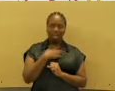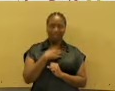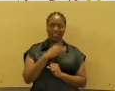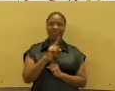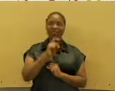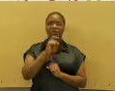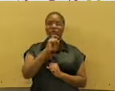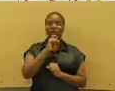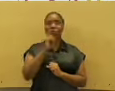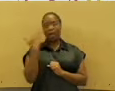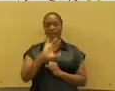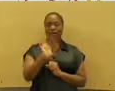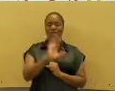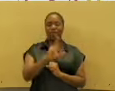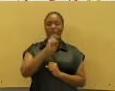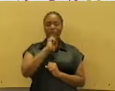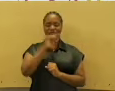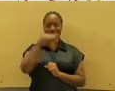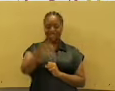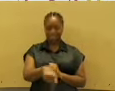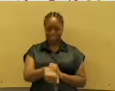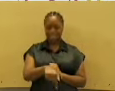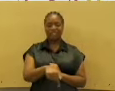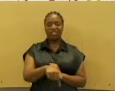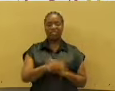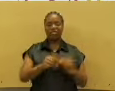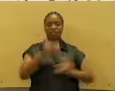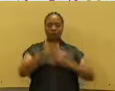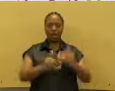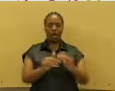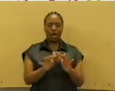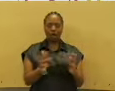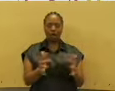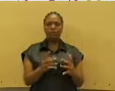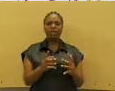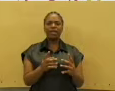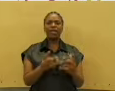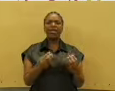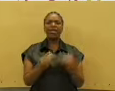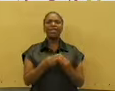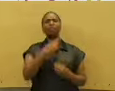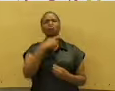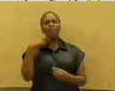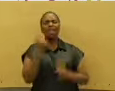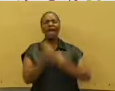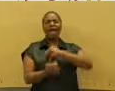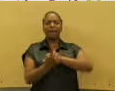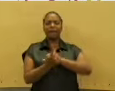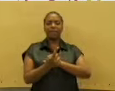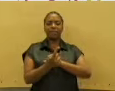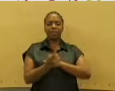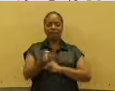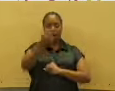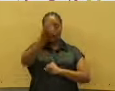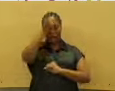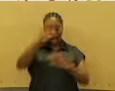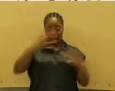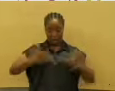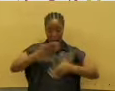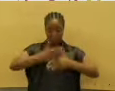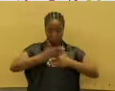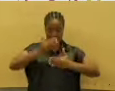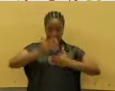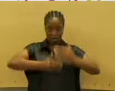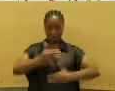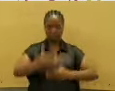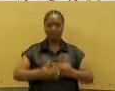used the Social Justice Barometer to recognize the reality, and also to understand how then what our work going forward could